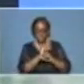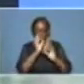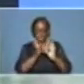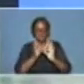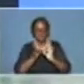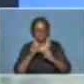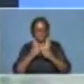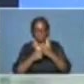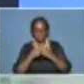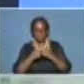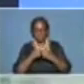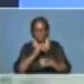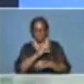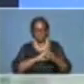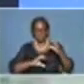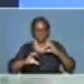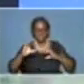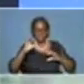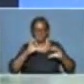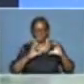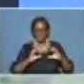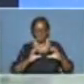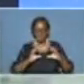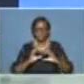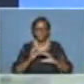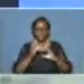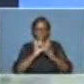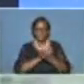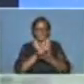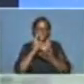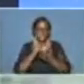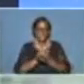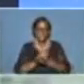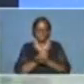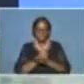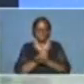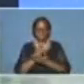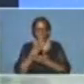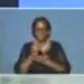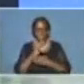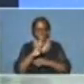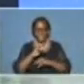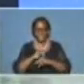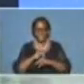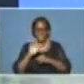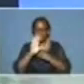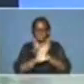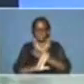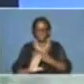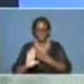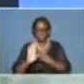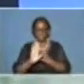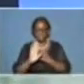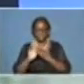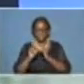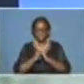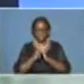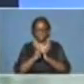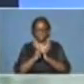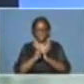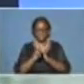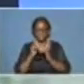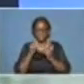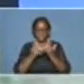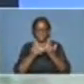among young people. Just some of the key points discussed during a lecture series on a national security policy last evening.